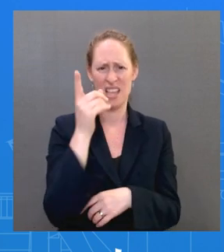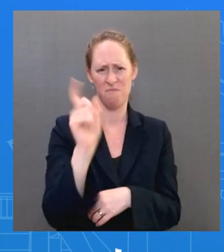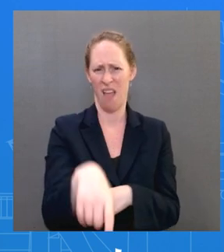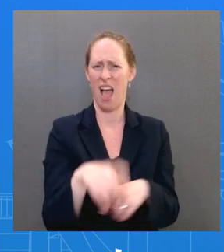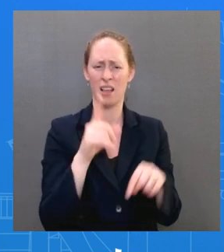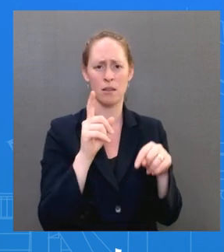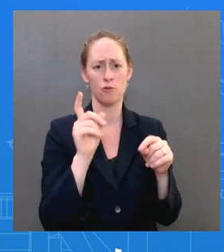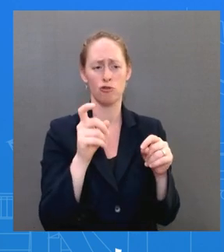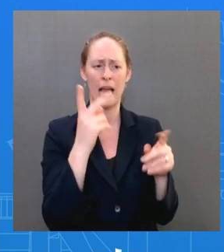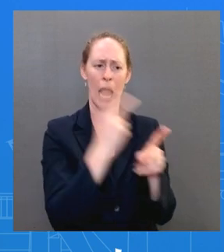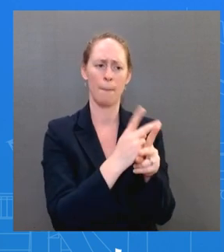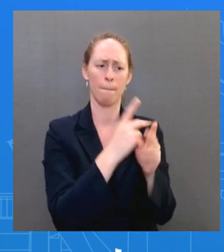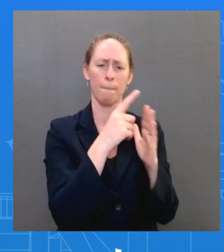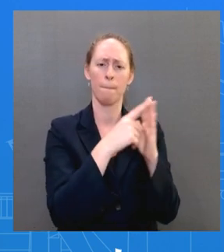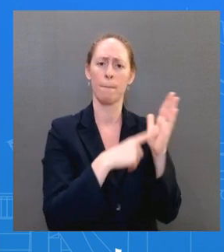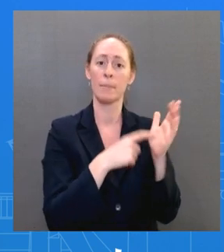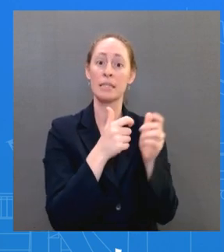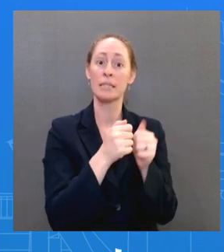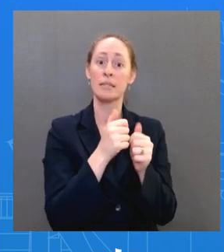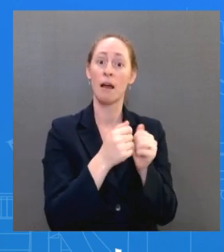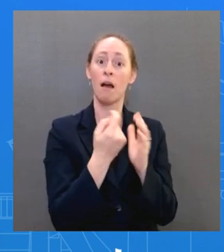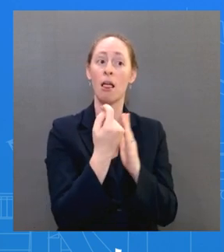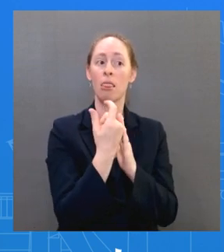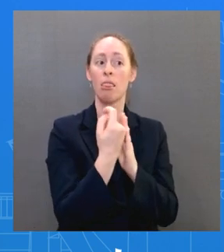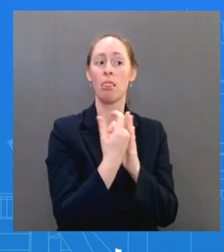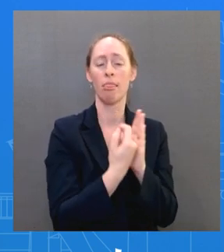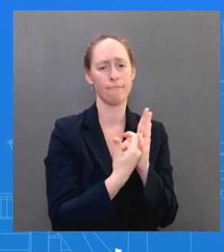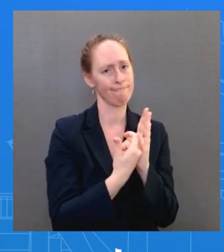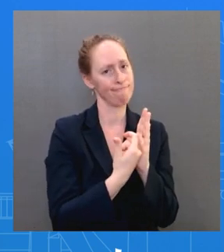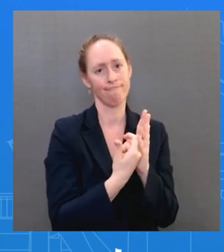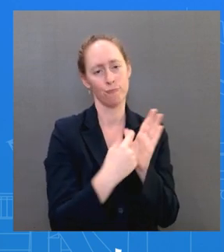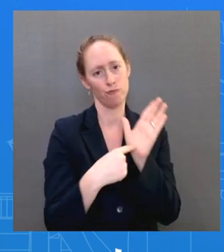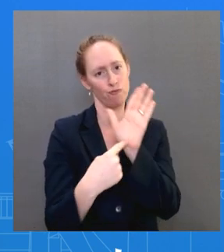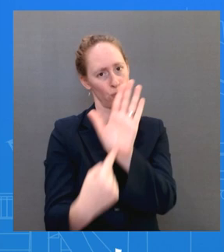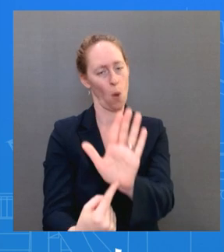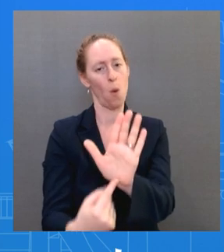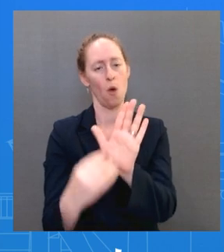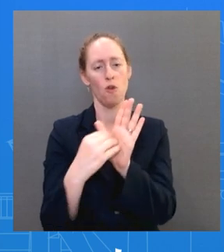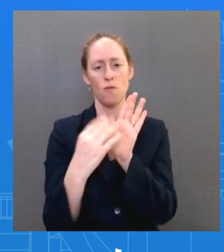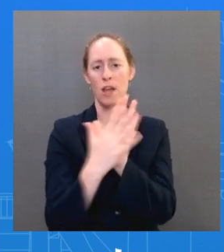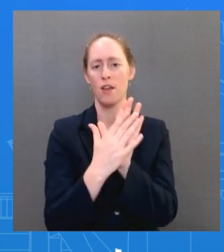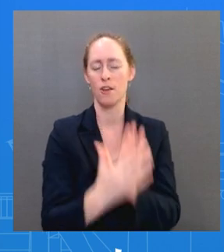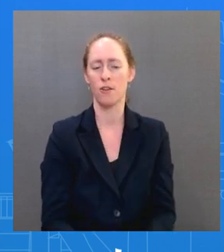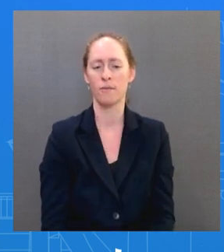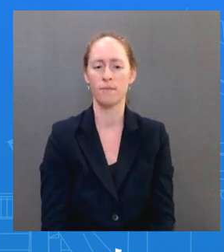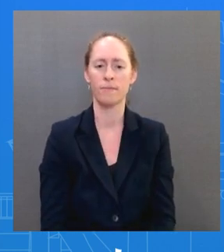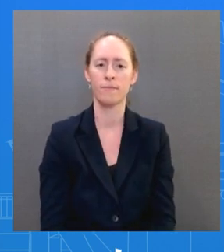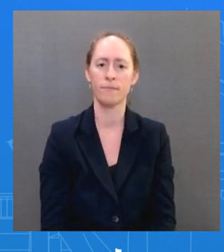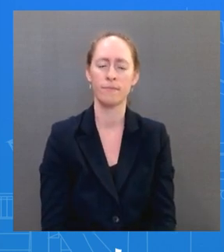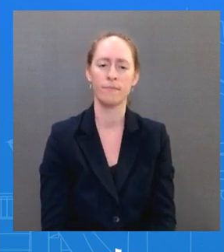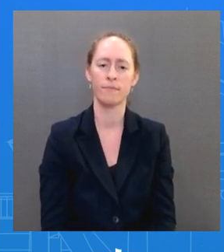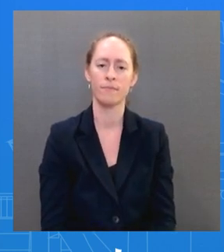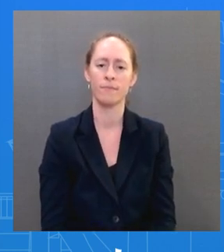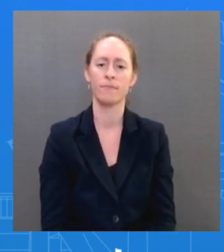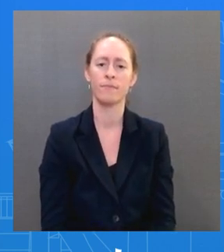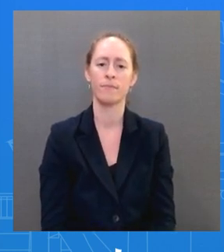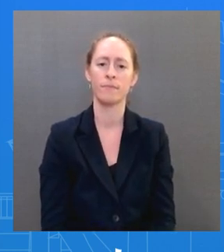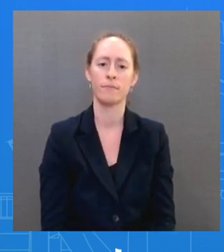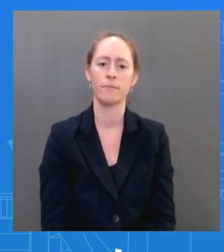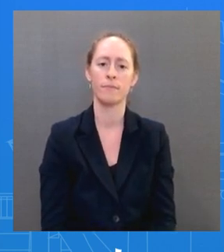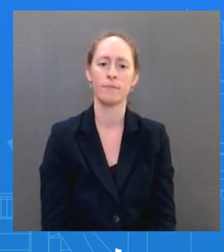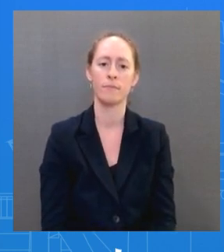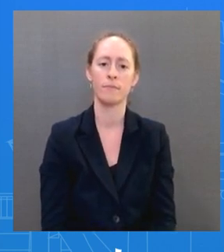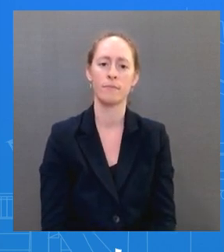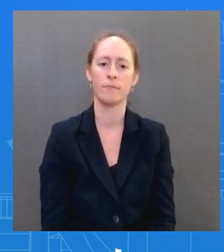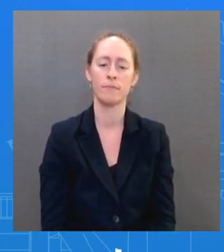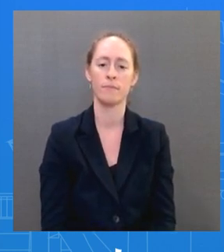But I will say this, because this is, I think, important. The president has confidence in the men and women who protect not just him, but